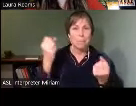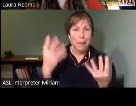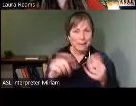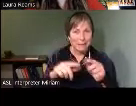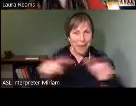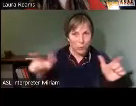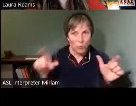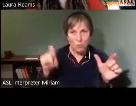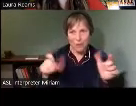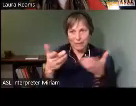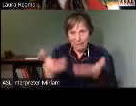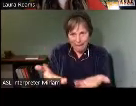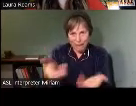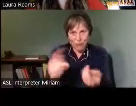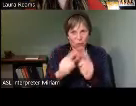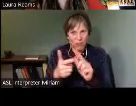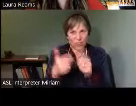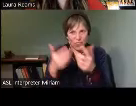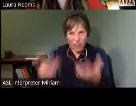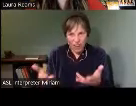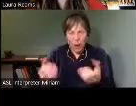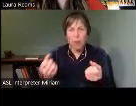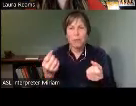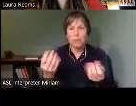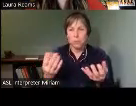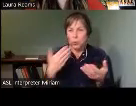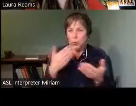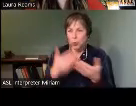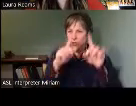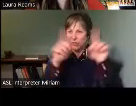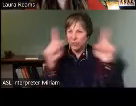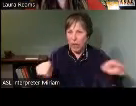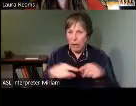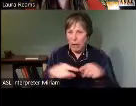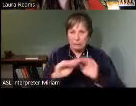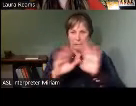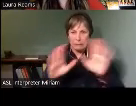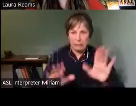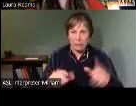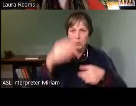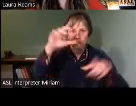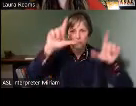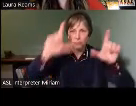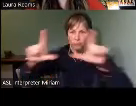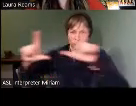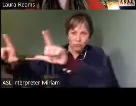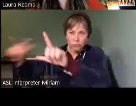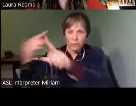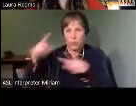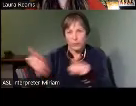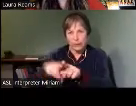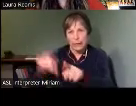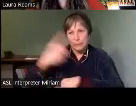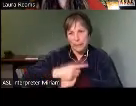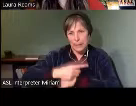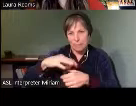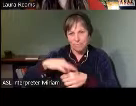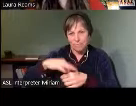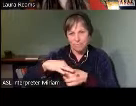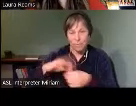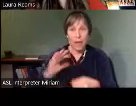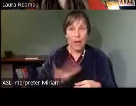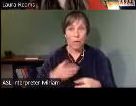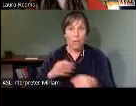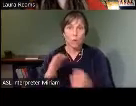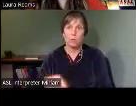um on on the day of election to support voter registration same day that is something that we have found that our voters love and